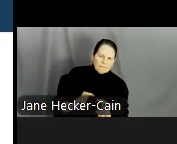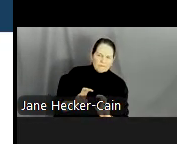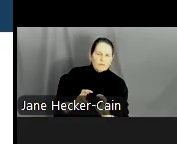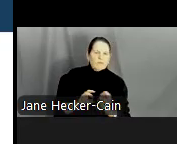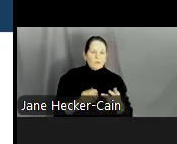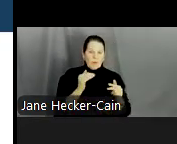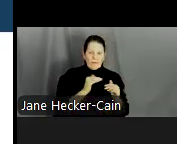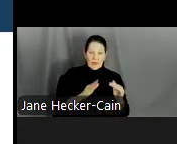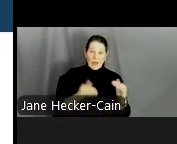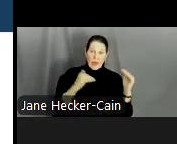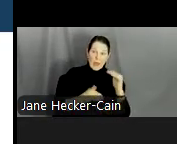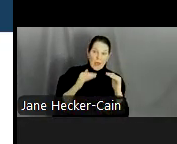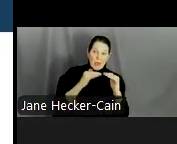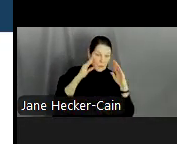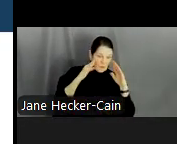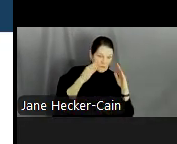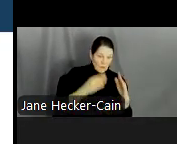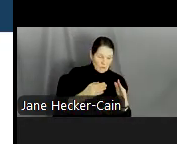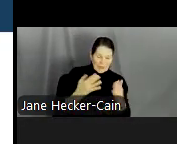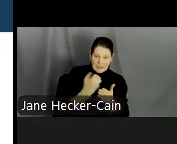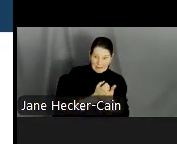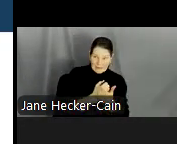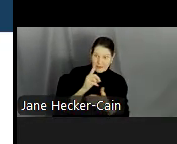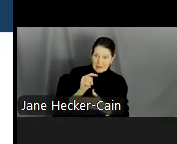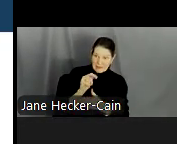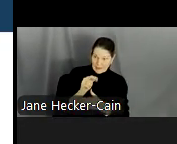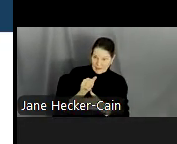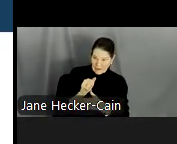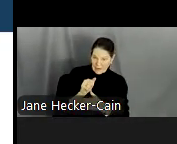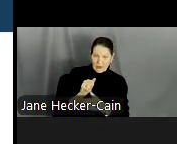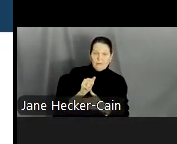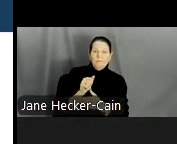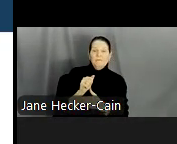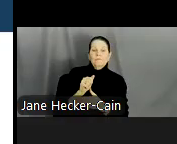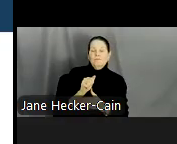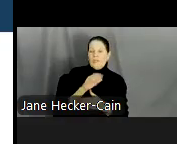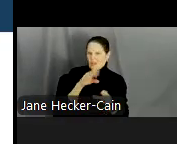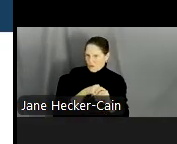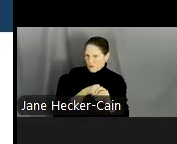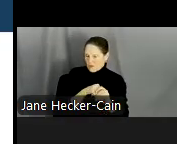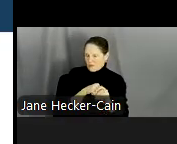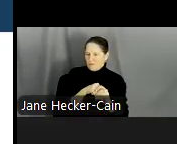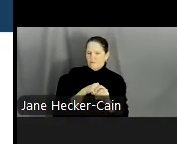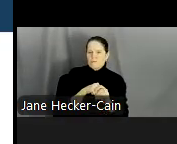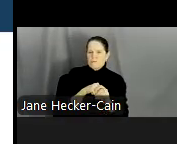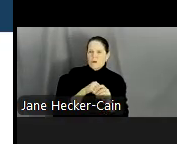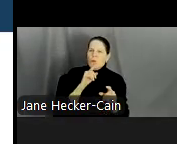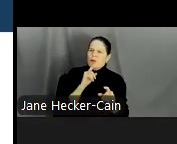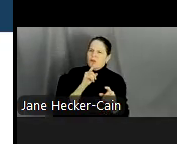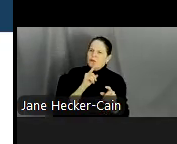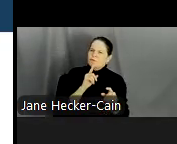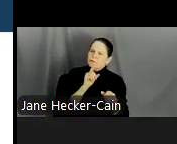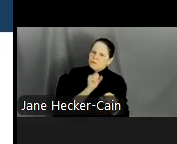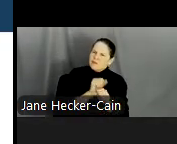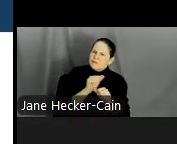equity focus. We collecting data along the health inequities pathway, including health to root causes of health